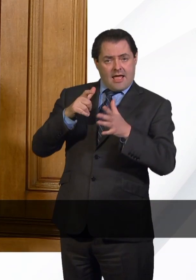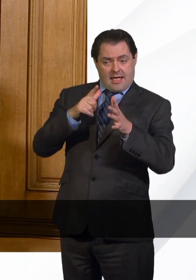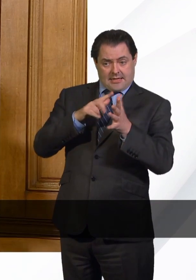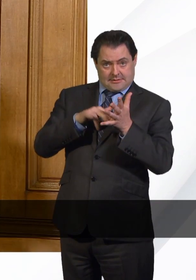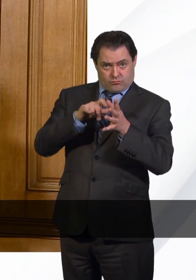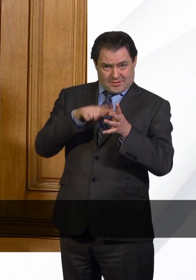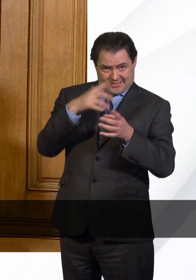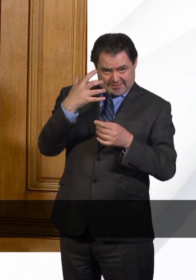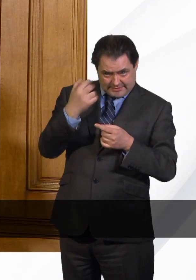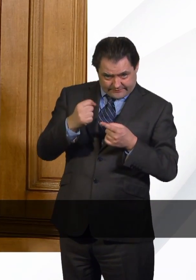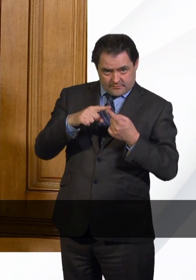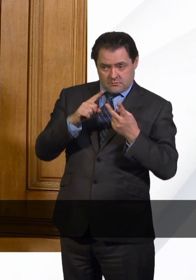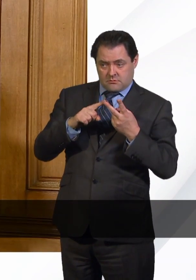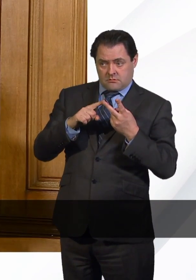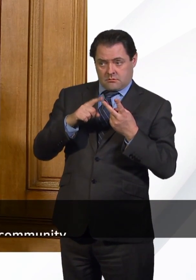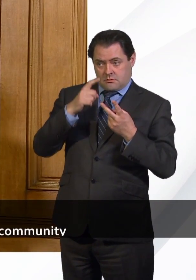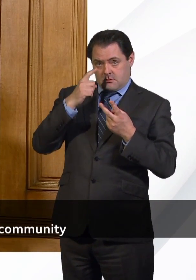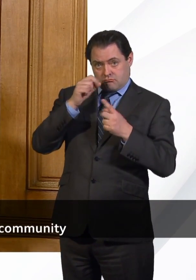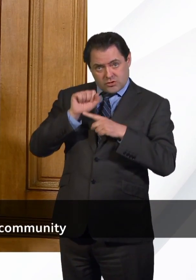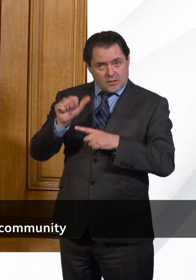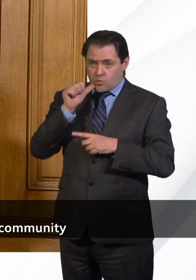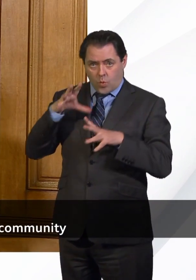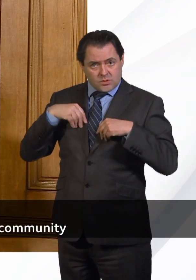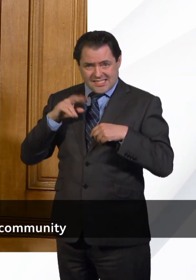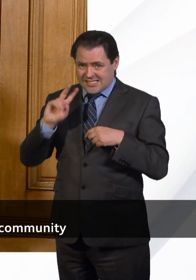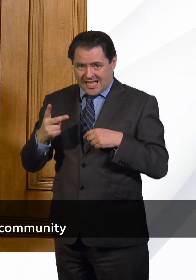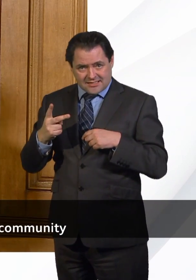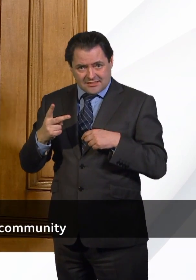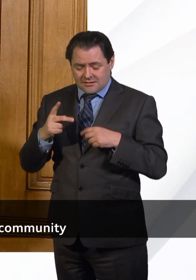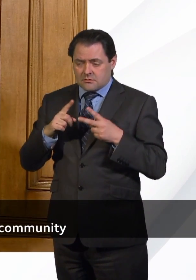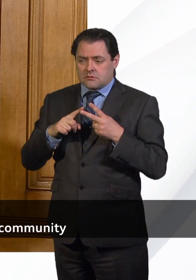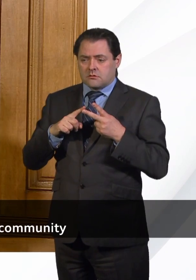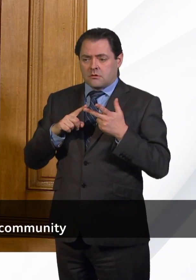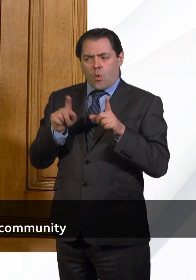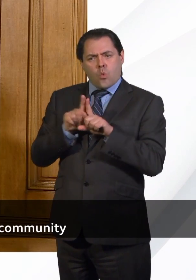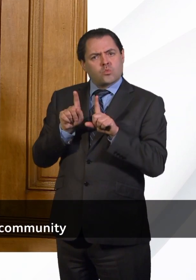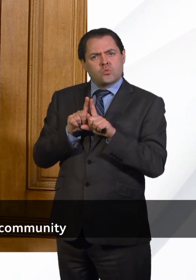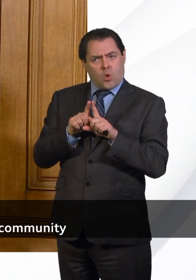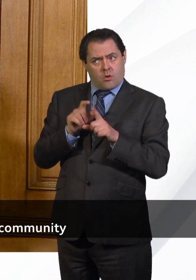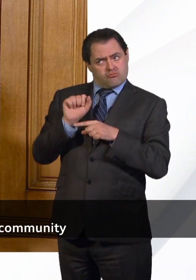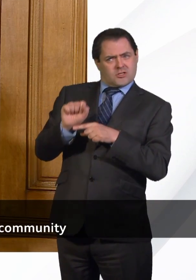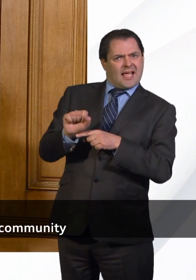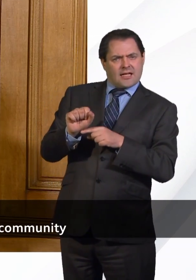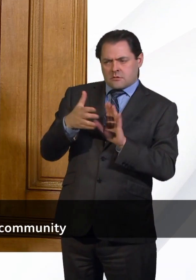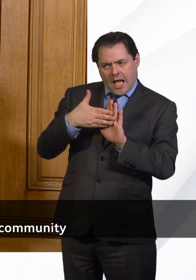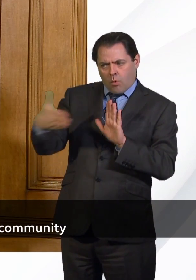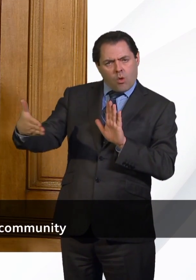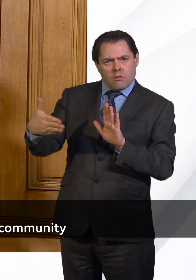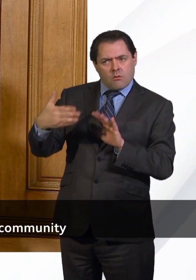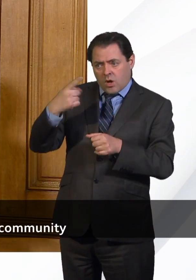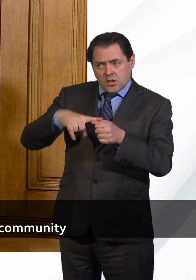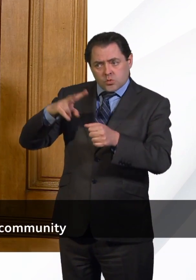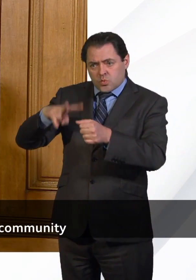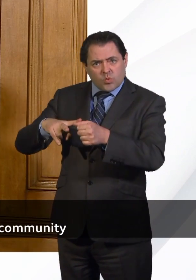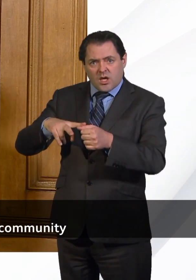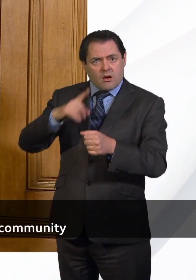further instances of the same illness? And how long are they going to protect you for? So